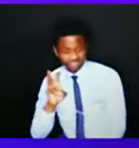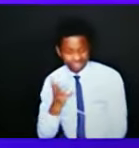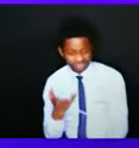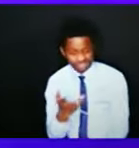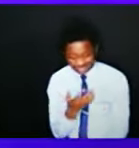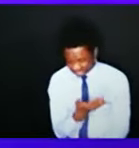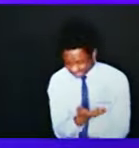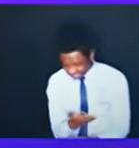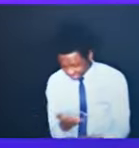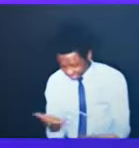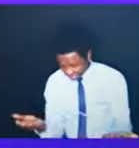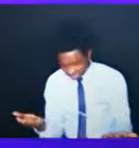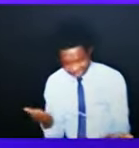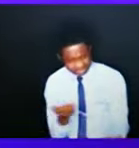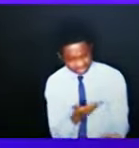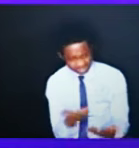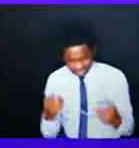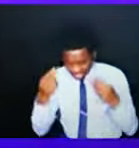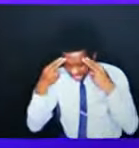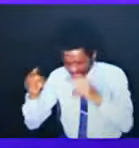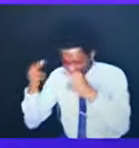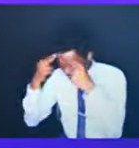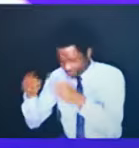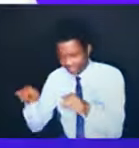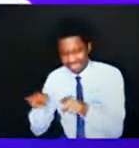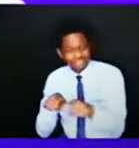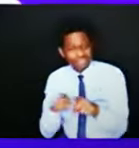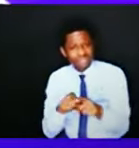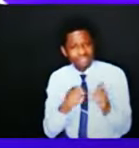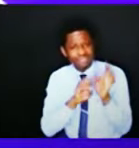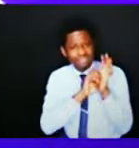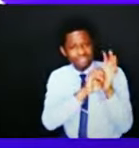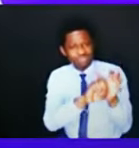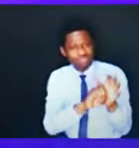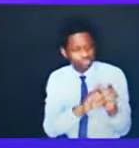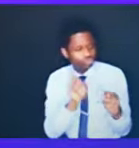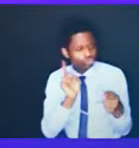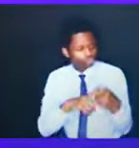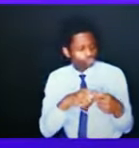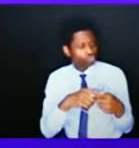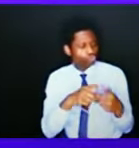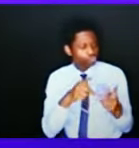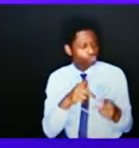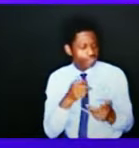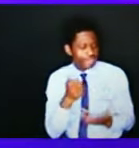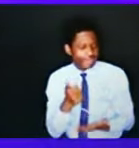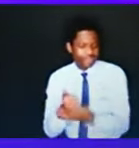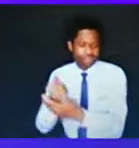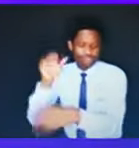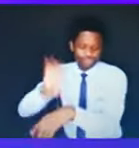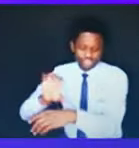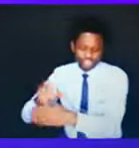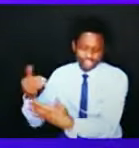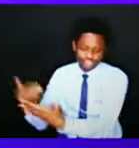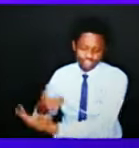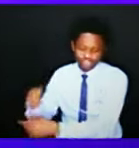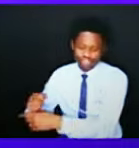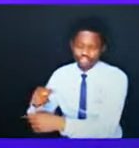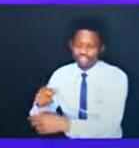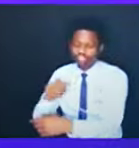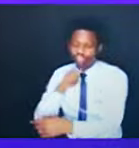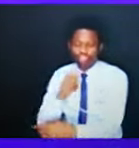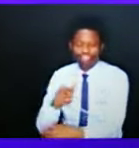things occurred as examples to keep us, the church, from setting our hearts on evil